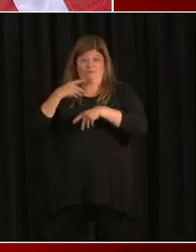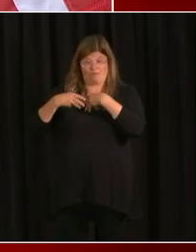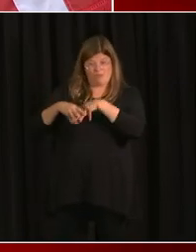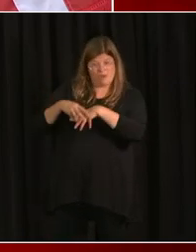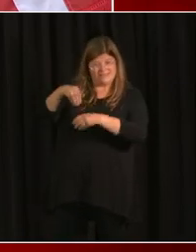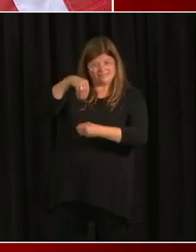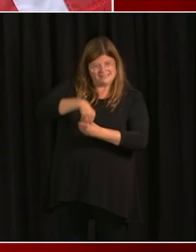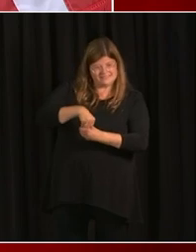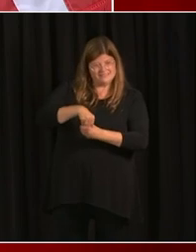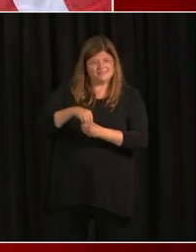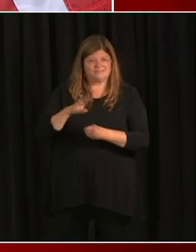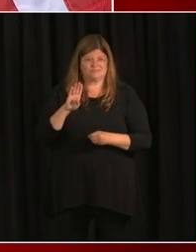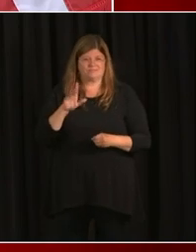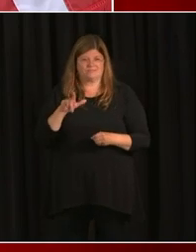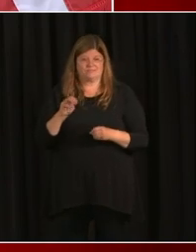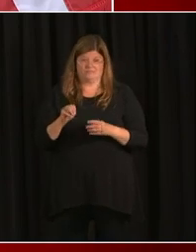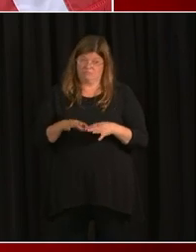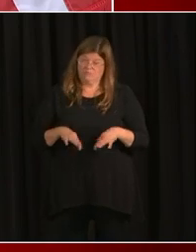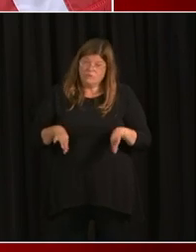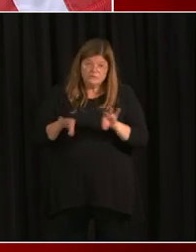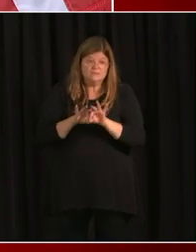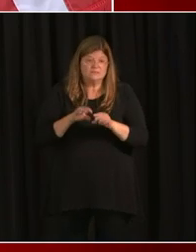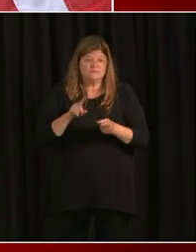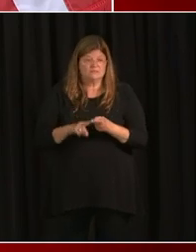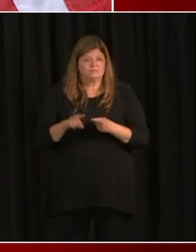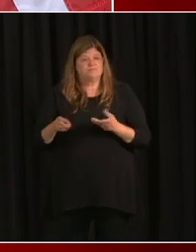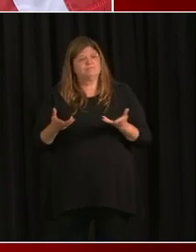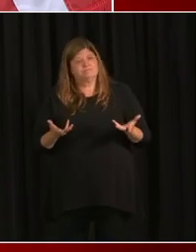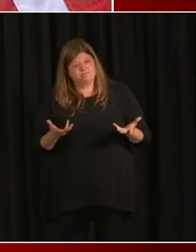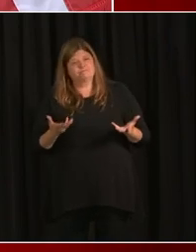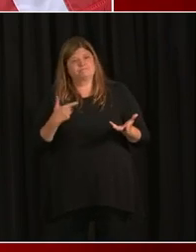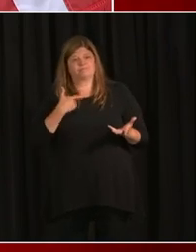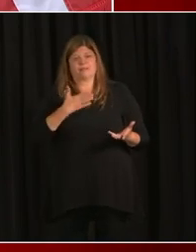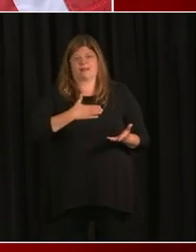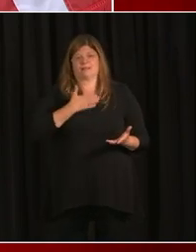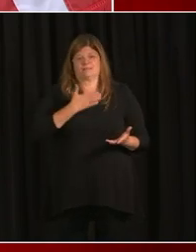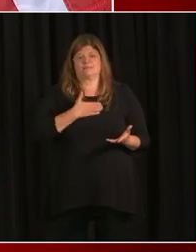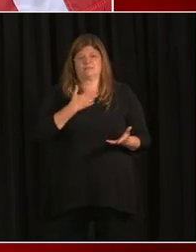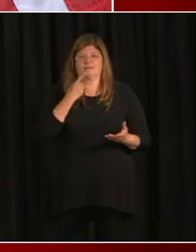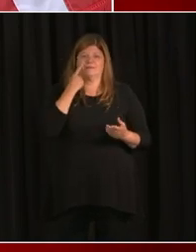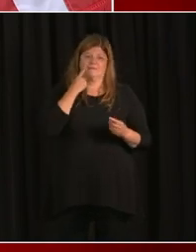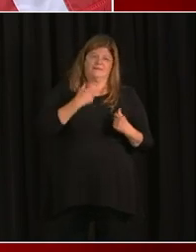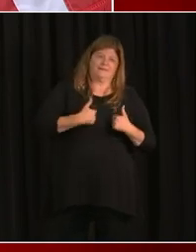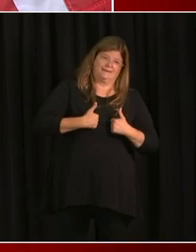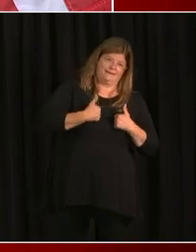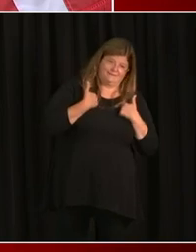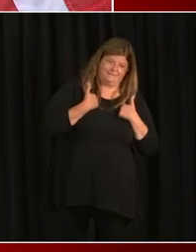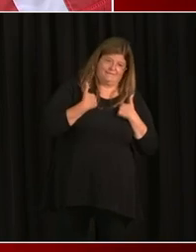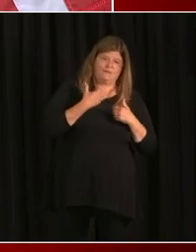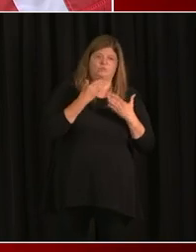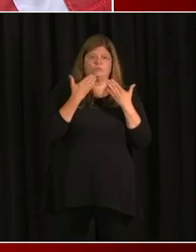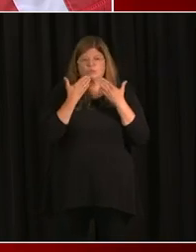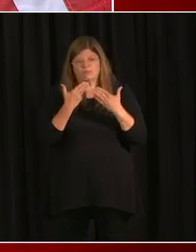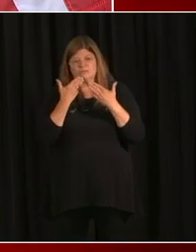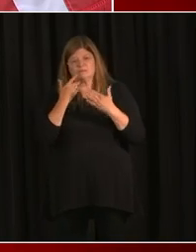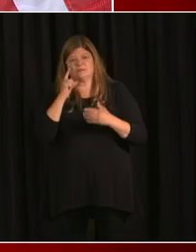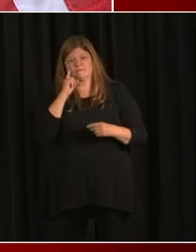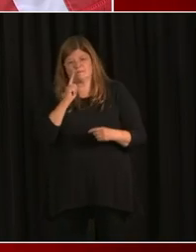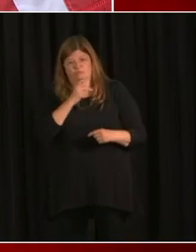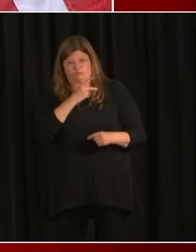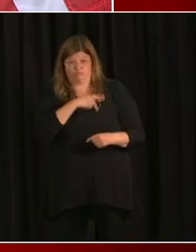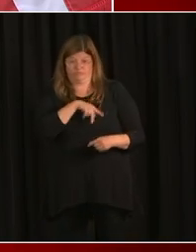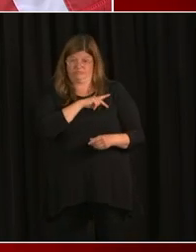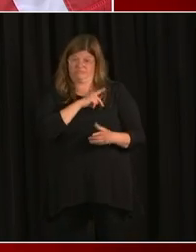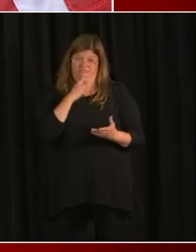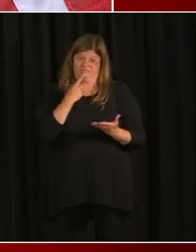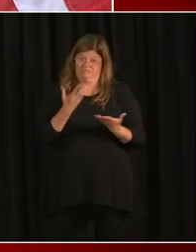Washington, was important to him. So I'm grateful for his life. I'm grateful just personally that I